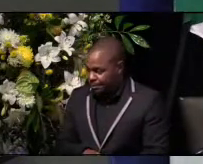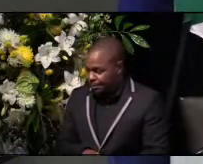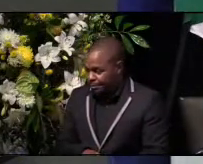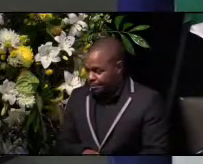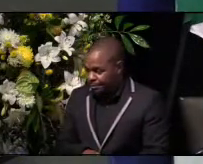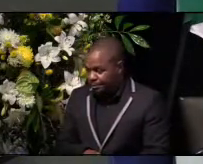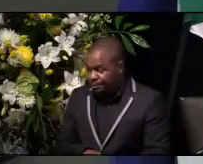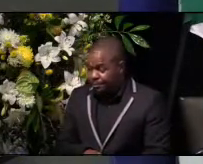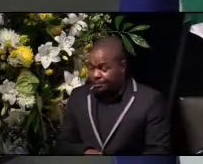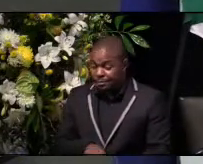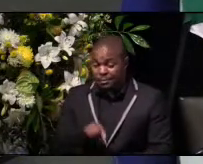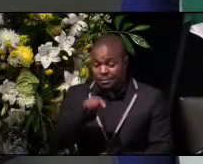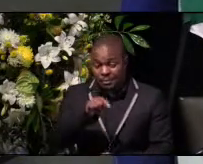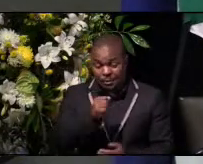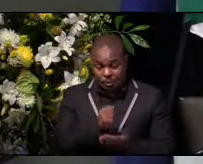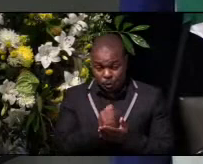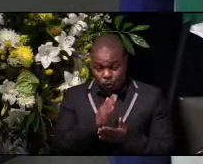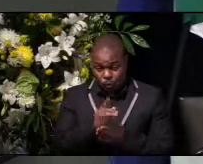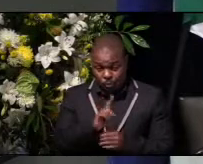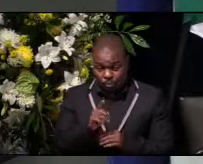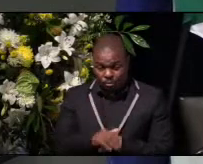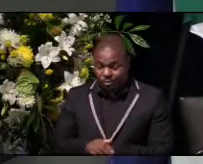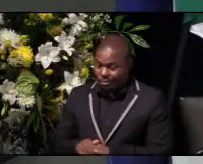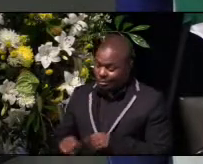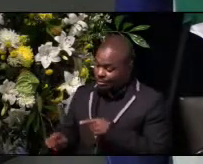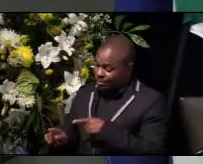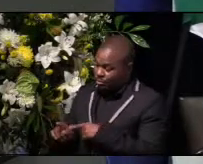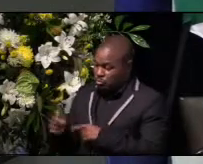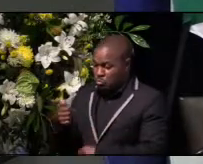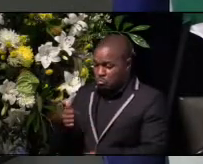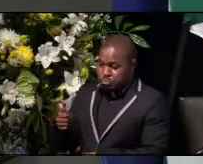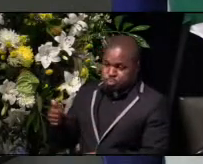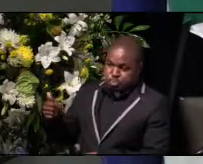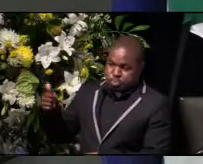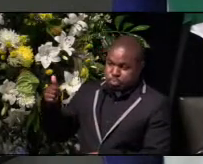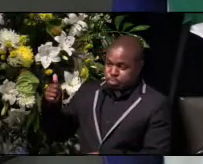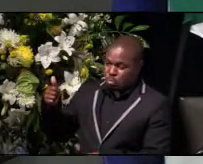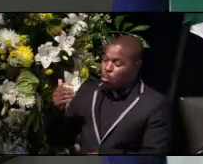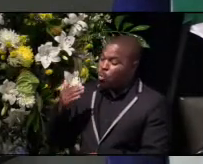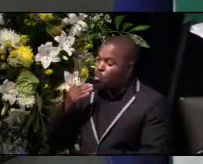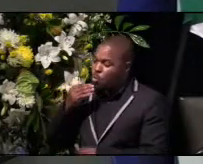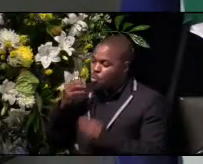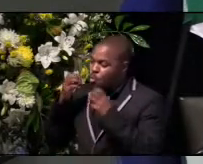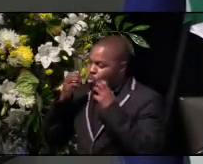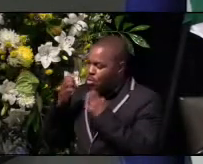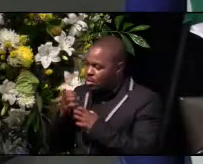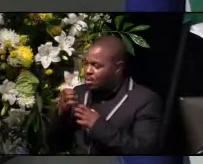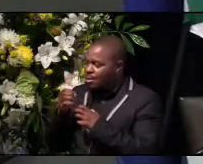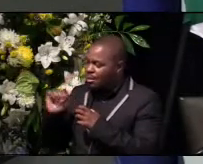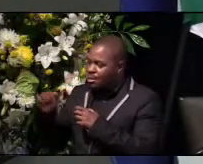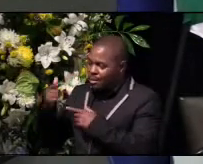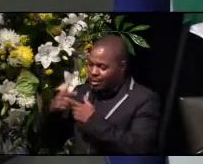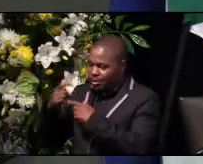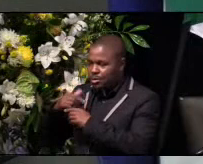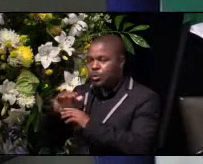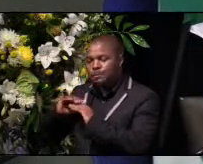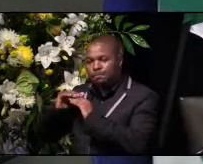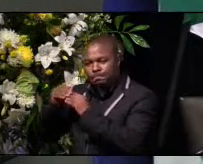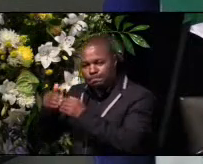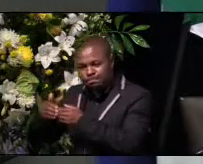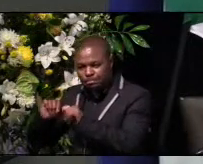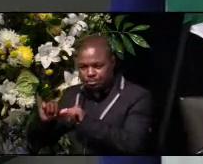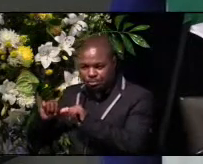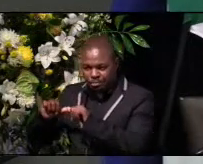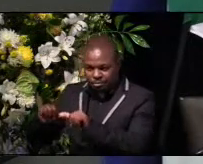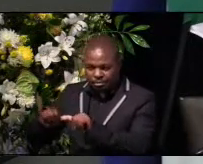in ensuring that the legacy of isitual Android is well preserved and